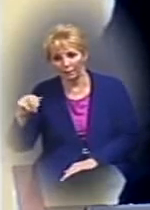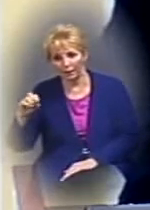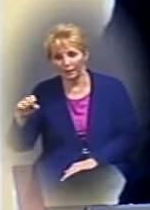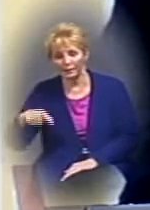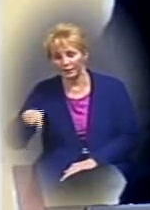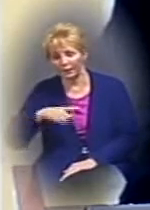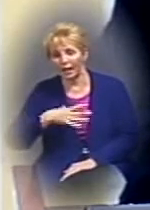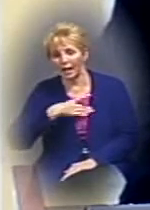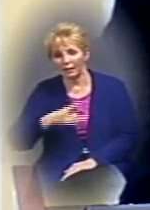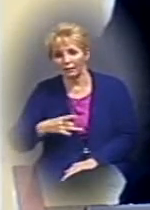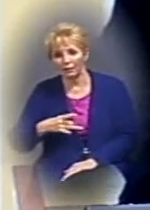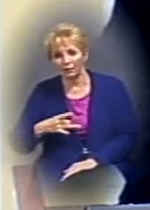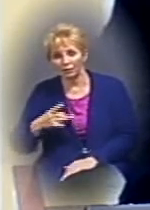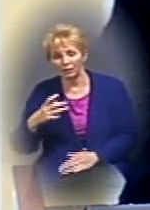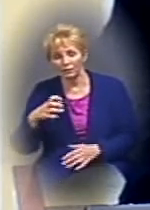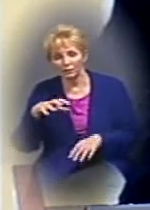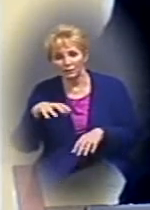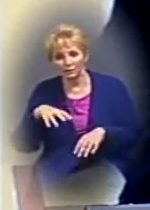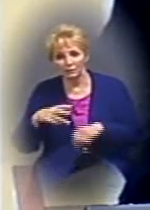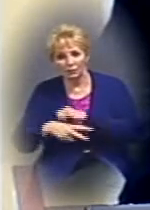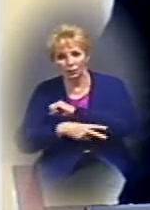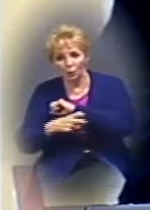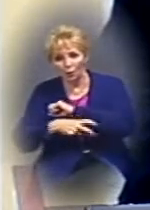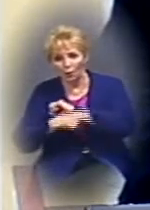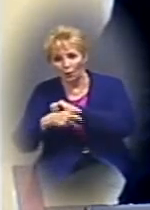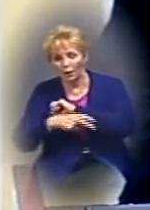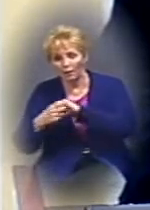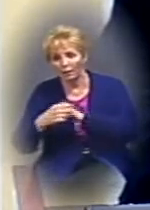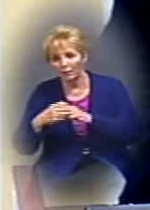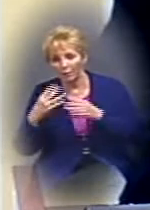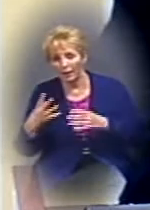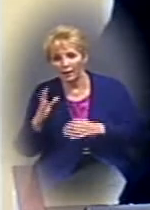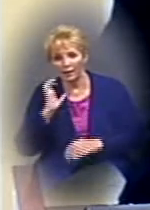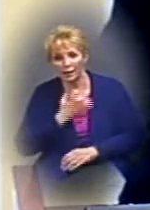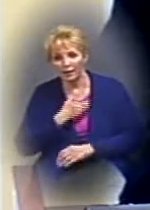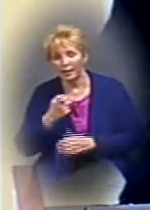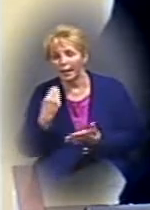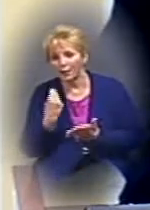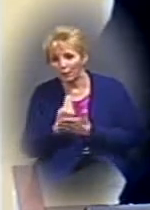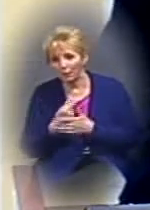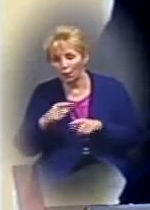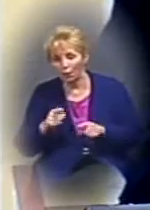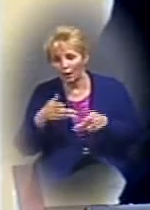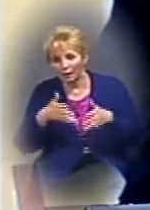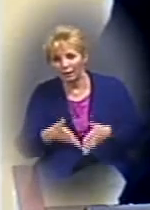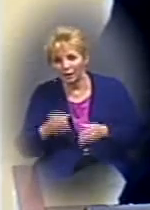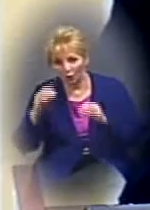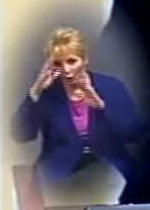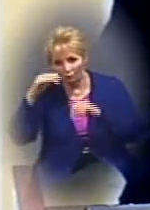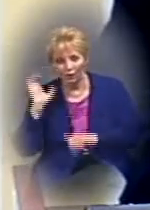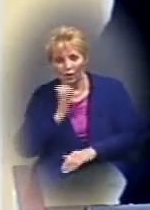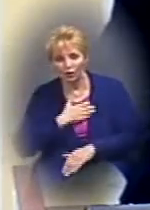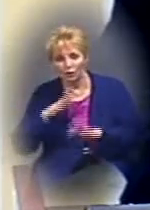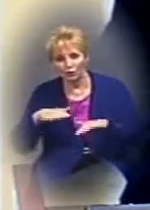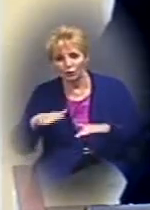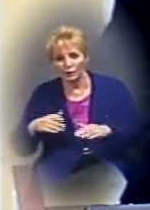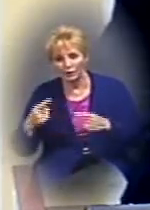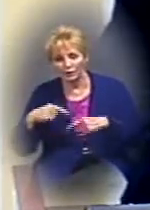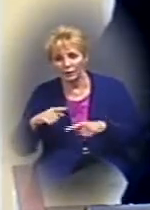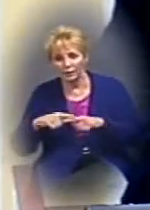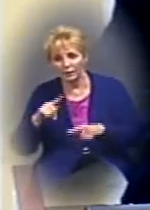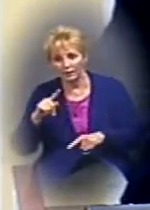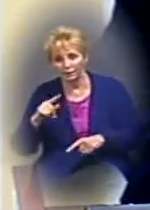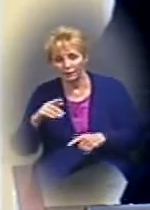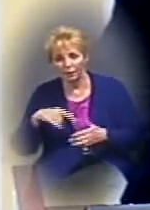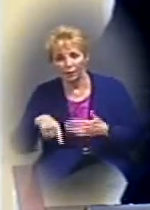it, squandering ever vast more amounts of our tax money while leaving little hope for our children to rise above the tactics